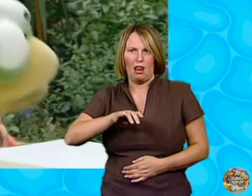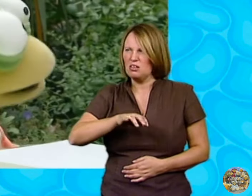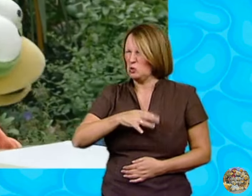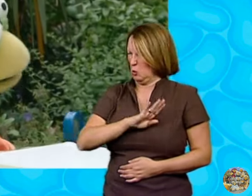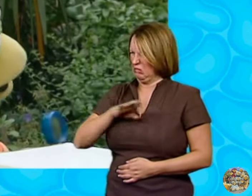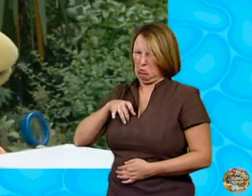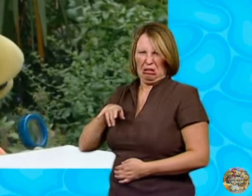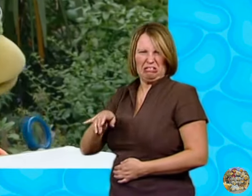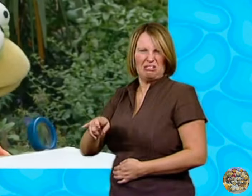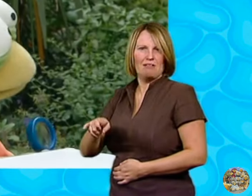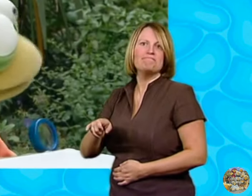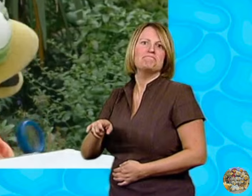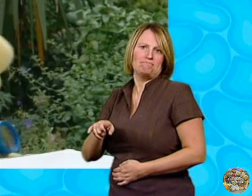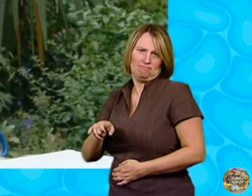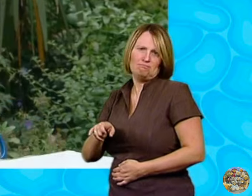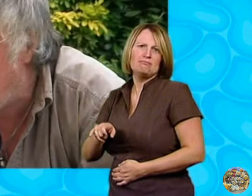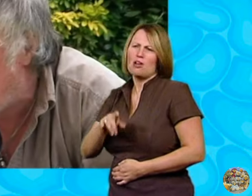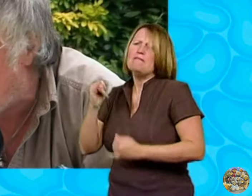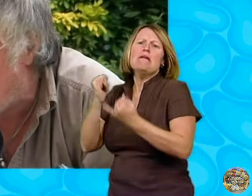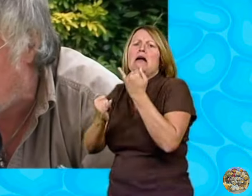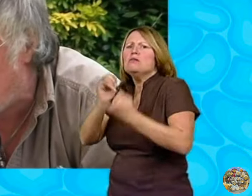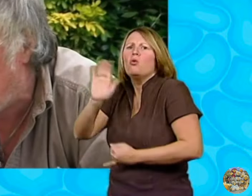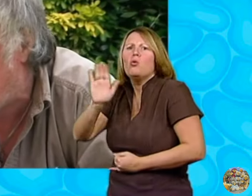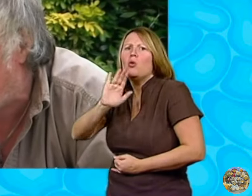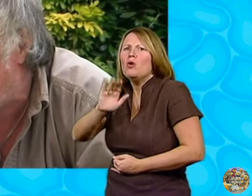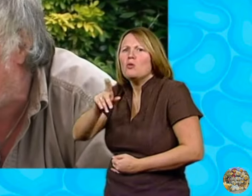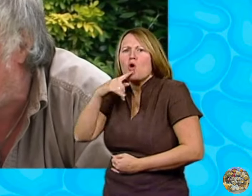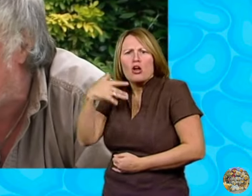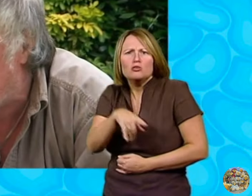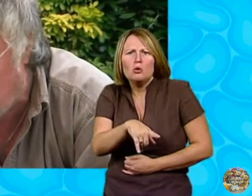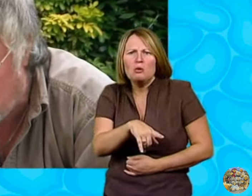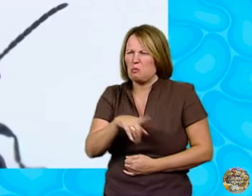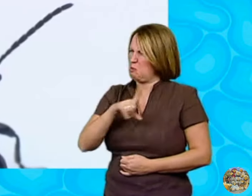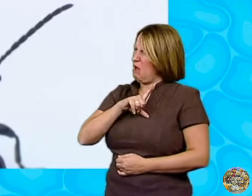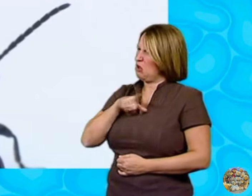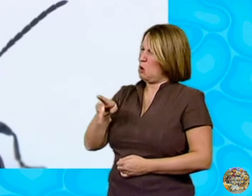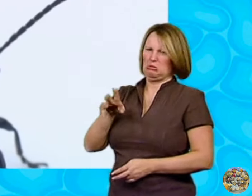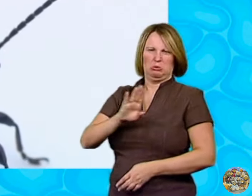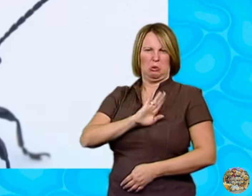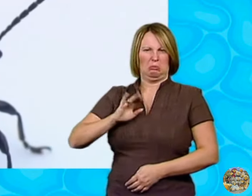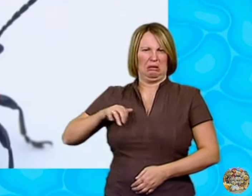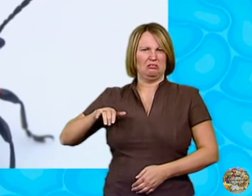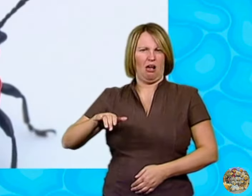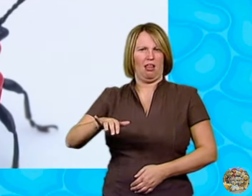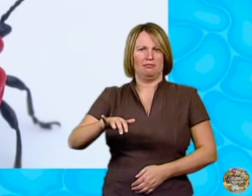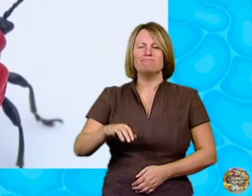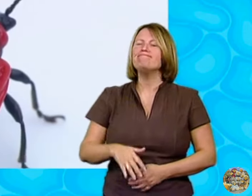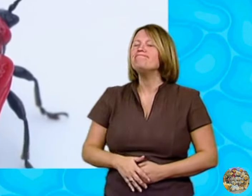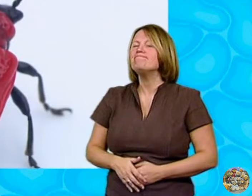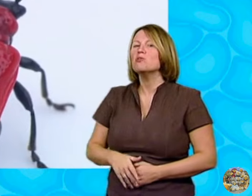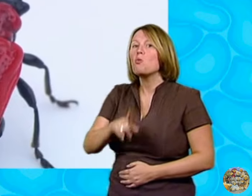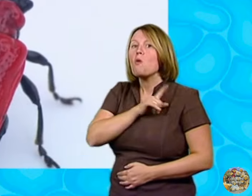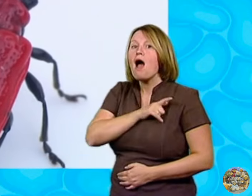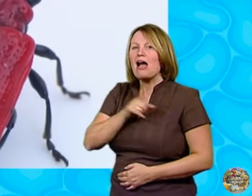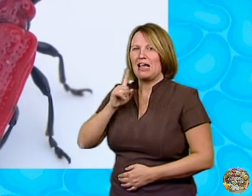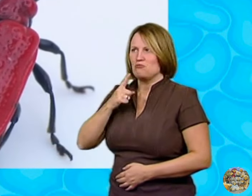A soldier beetle? Soldier beetle, yes. Not because he goes fighting or anything like that. He won't hurt you. Why is he called a soldier beetle, please? I